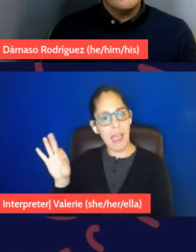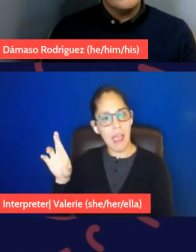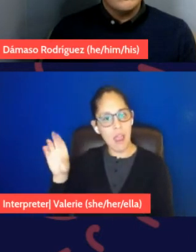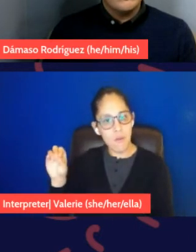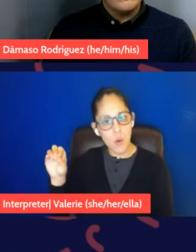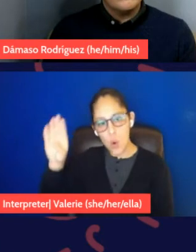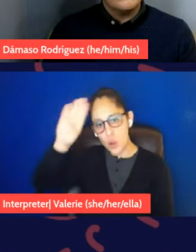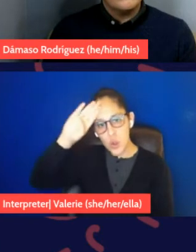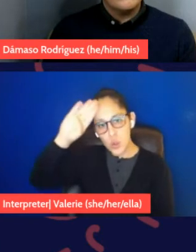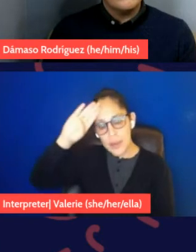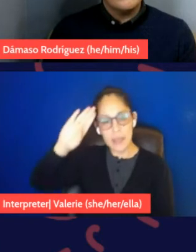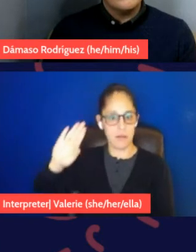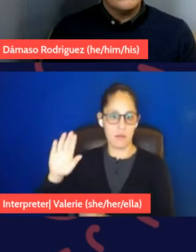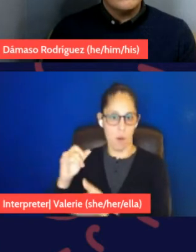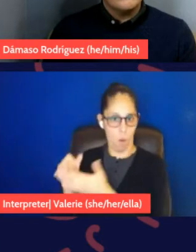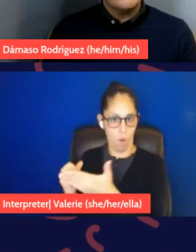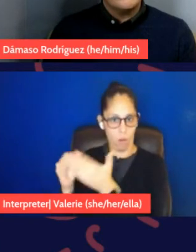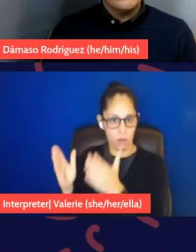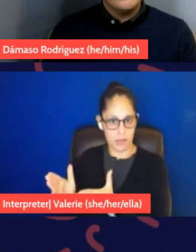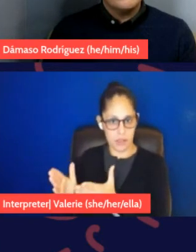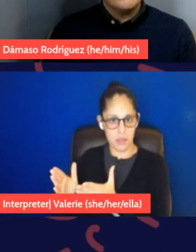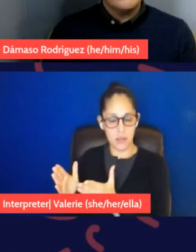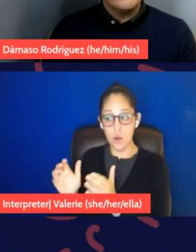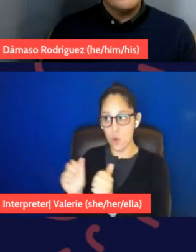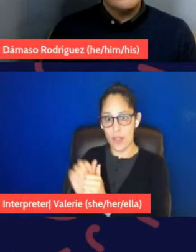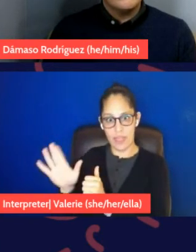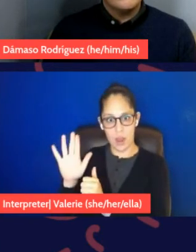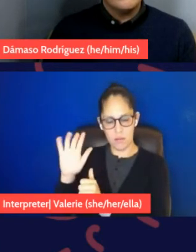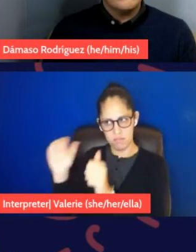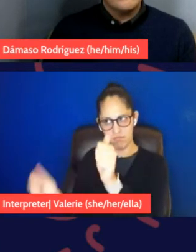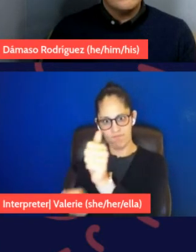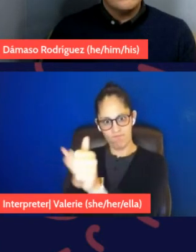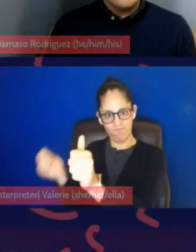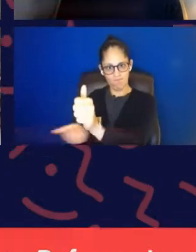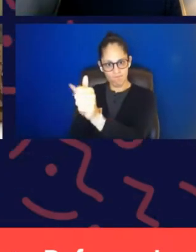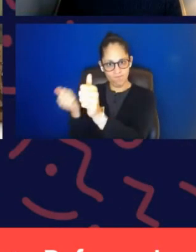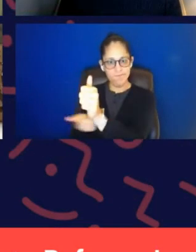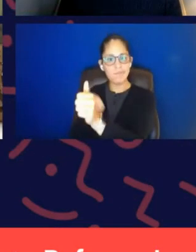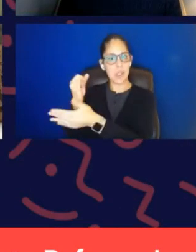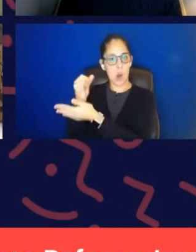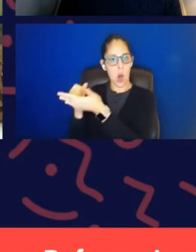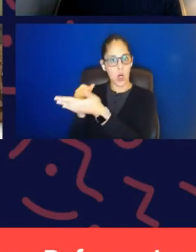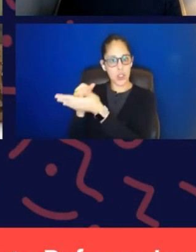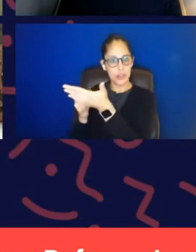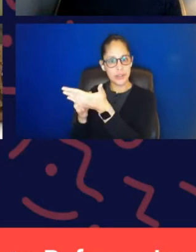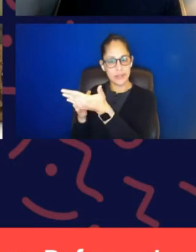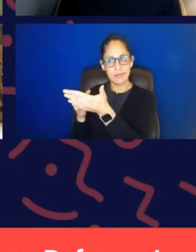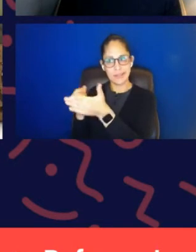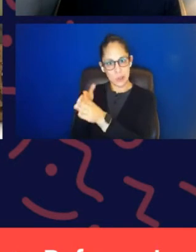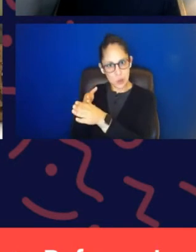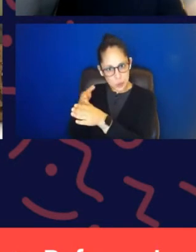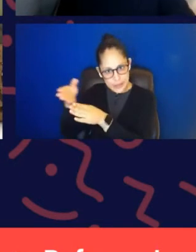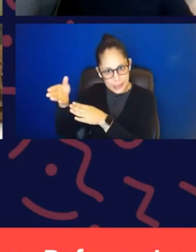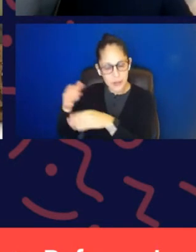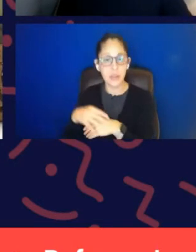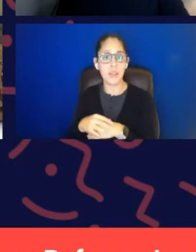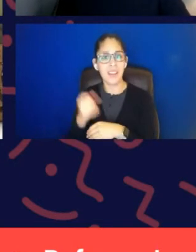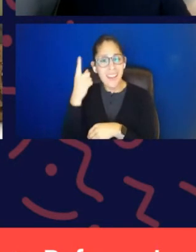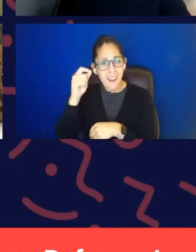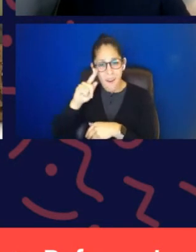Afro-Cuban artists in their pursuit of their, you know, artistic career. And they all immigrate,